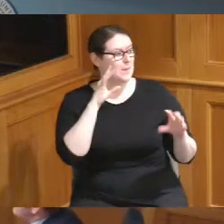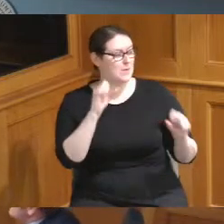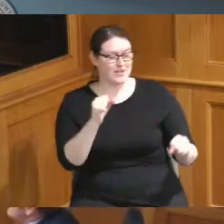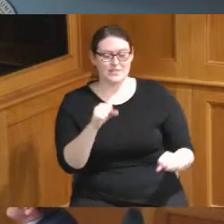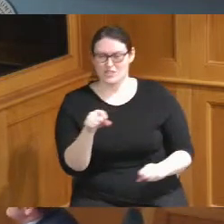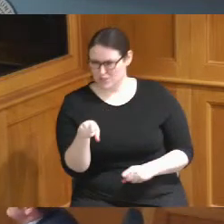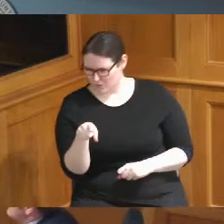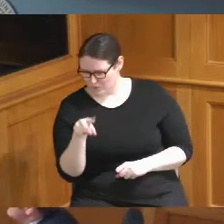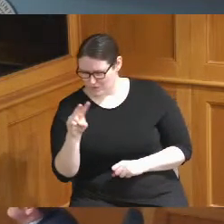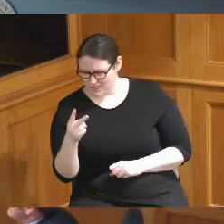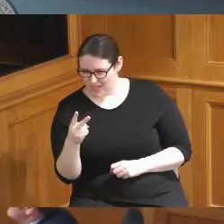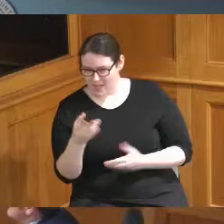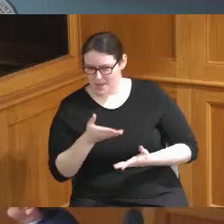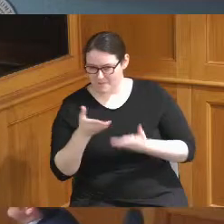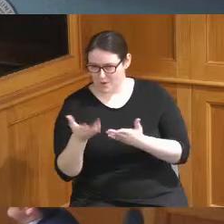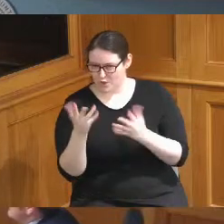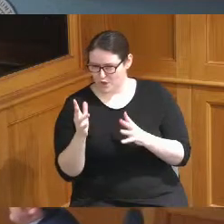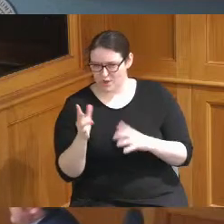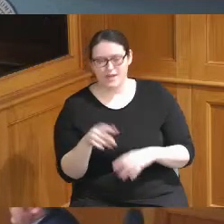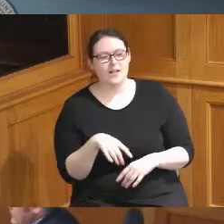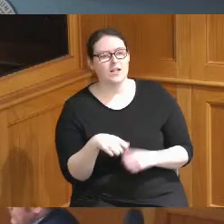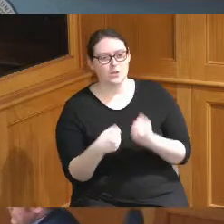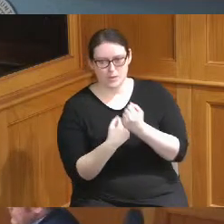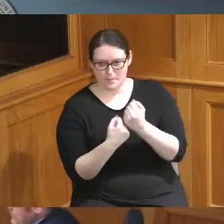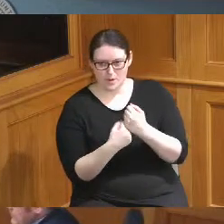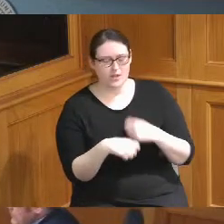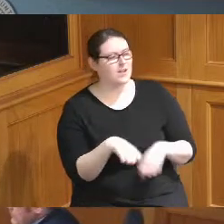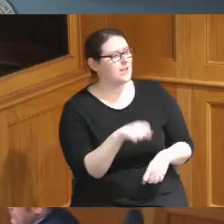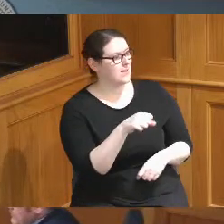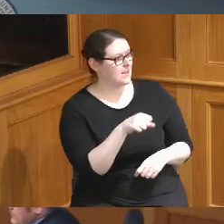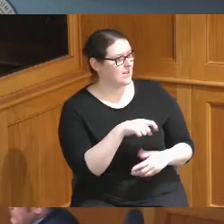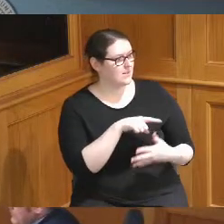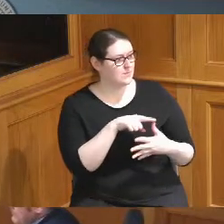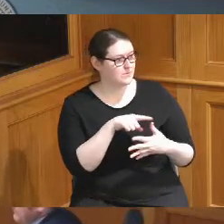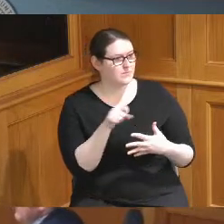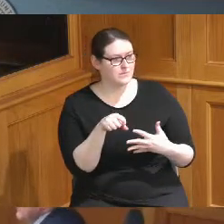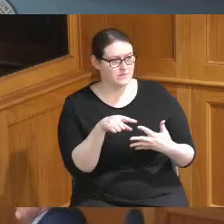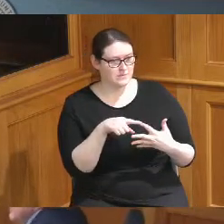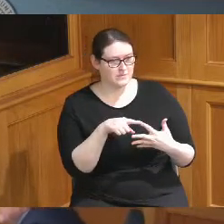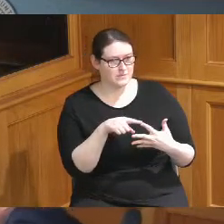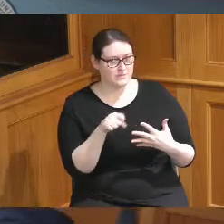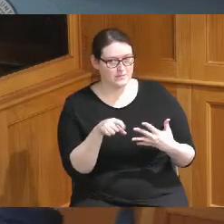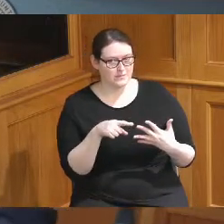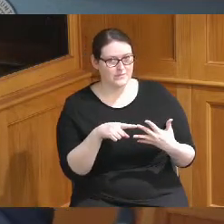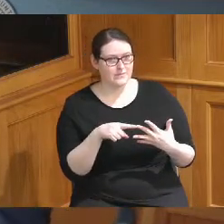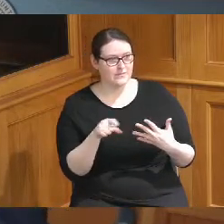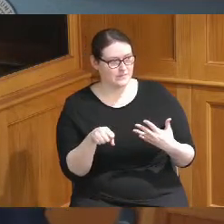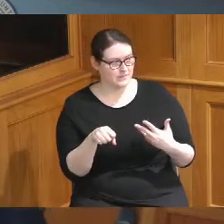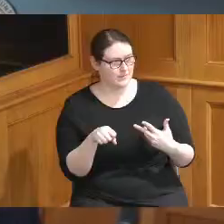second the I motion? did, yeah. Commissioner Reese? Yes. Commissioner Dreehouse? Yes. Commissioner Summer Dumas? Yes.